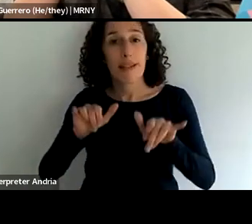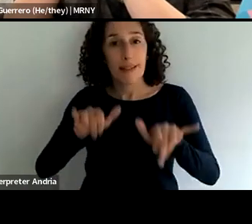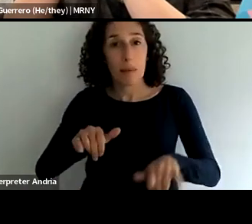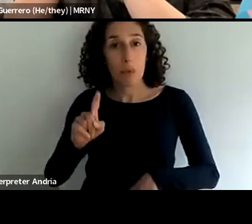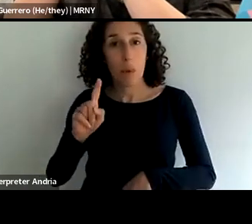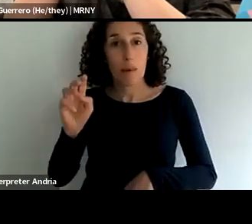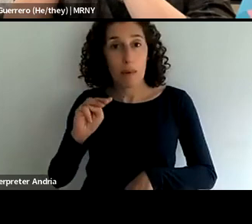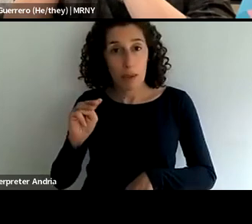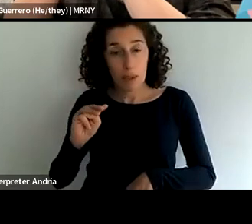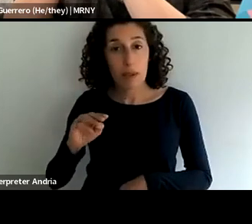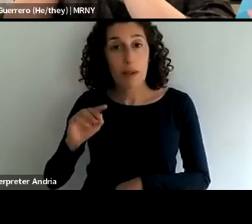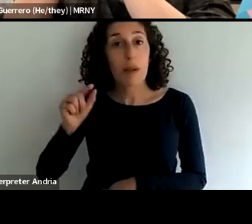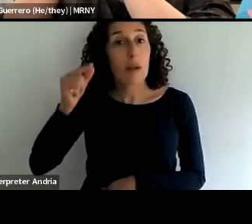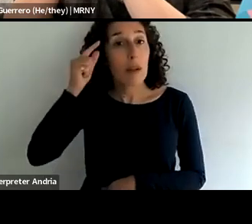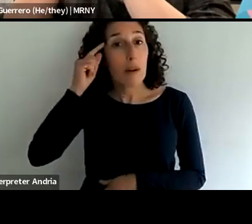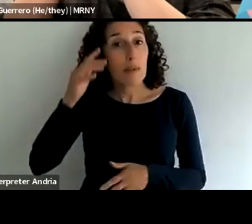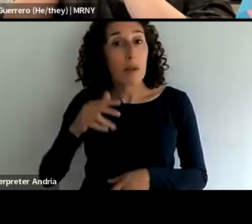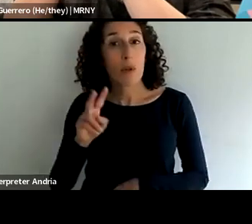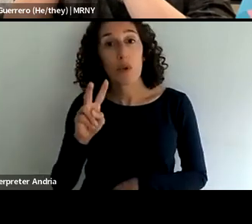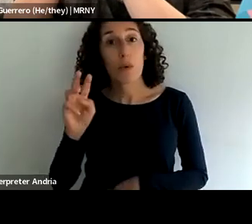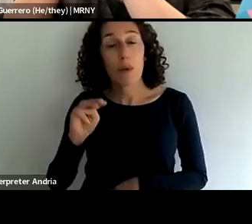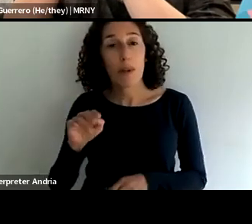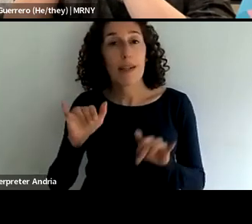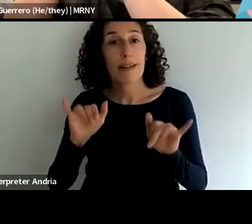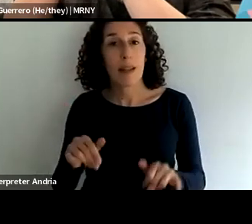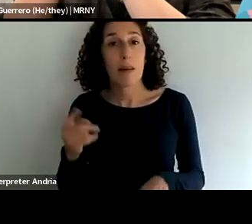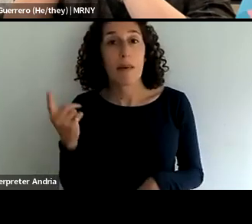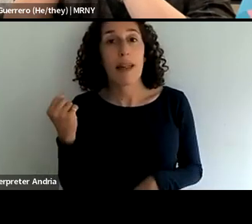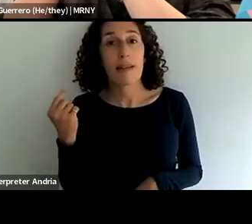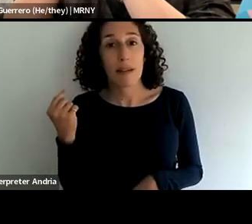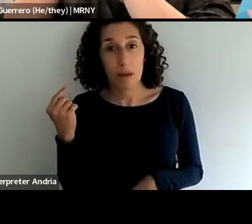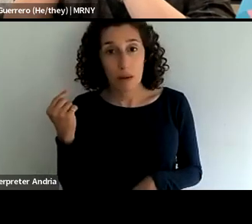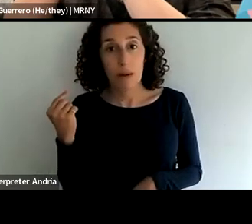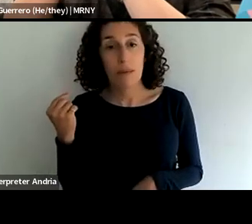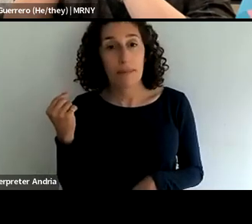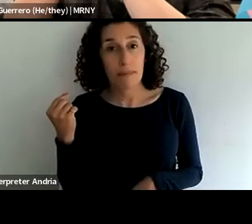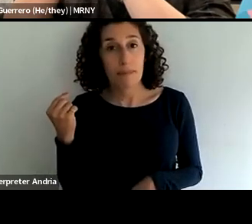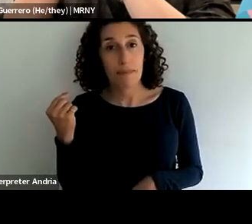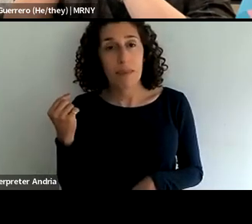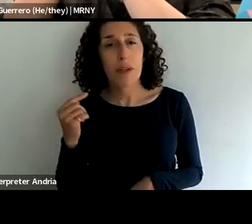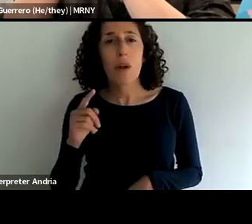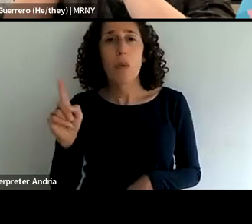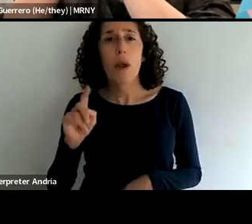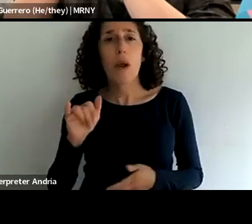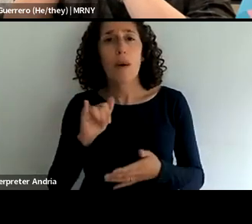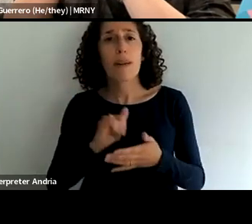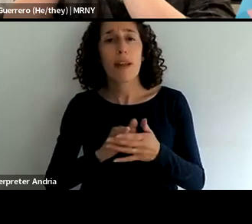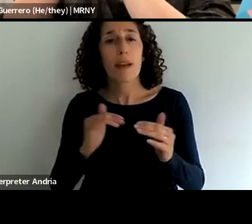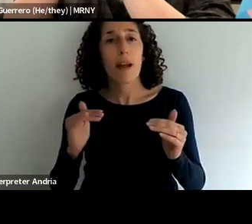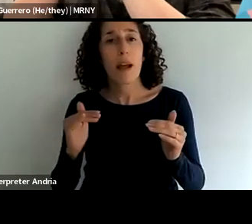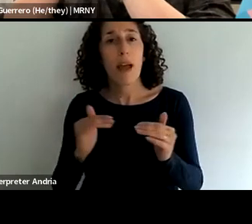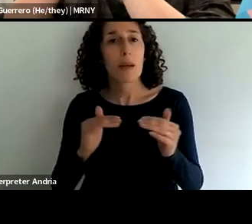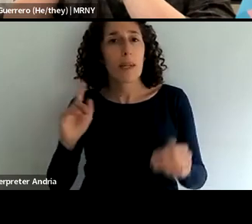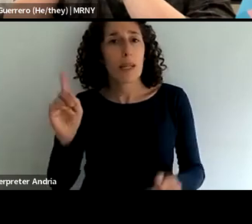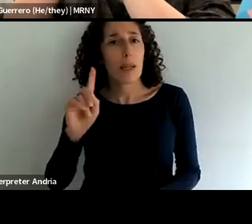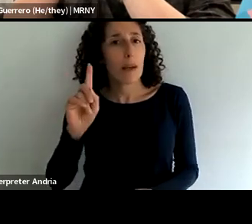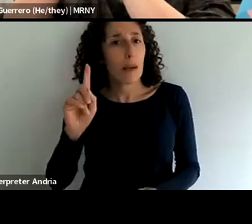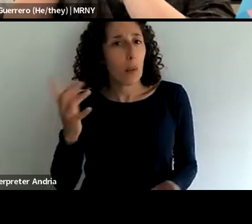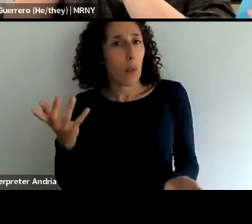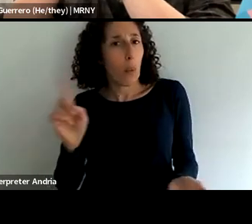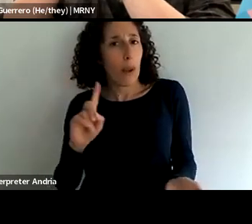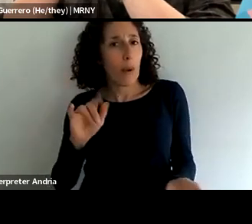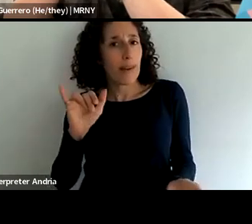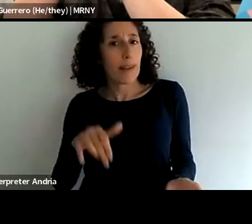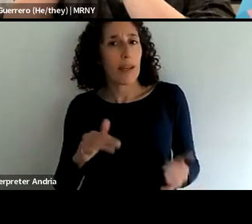year, and the governor put up $2 million just as she did last year. Where is the equity in that? Where is